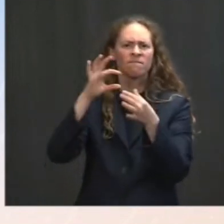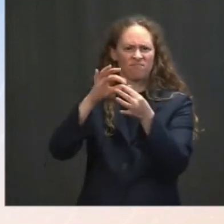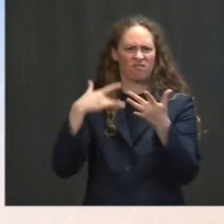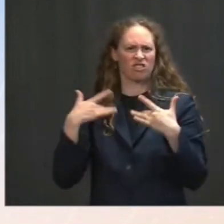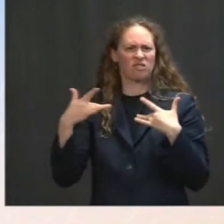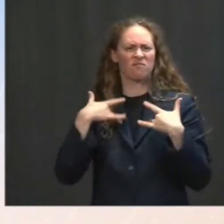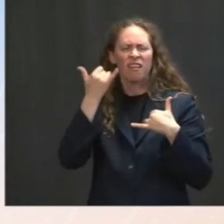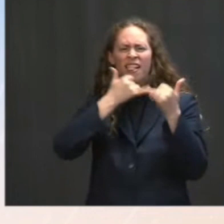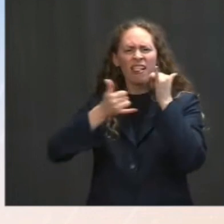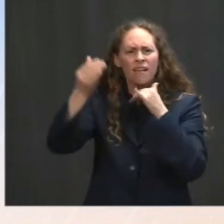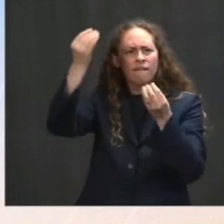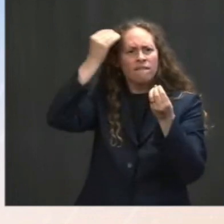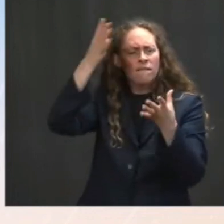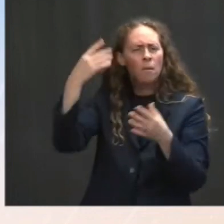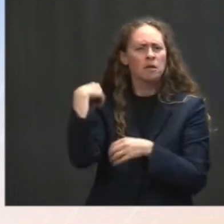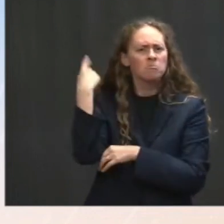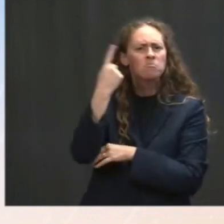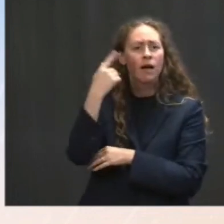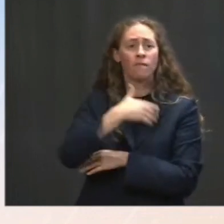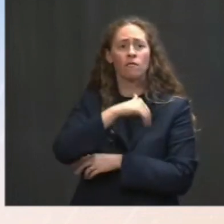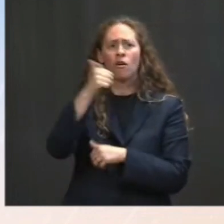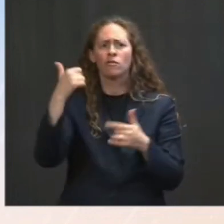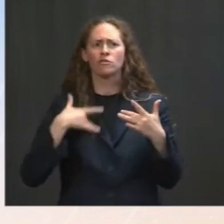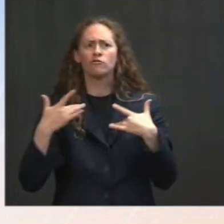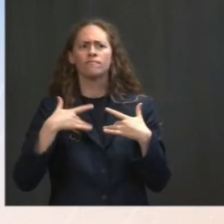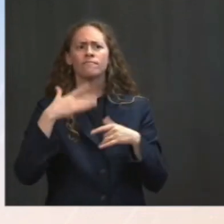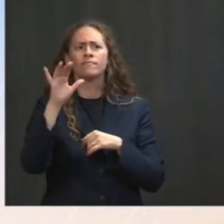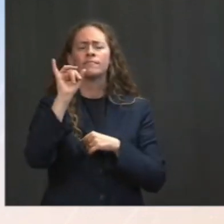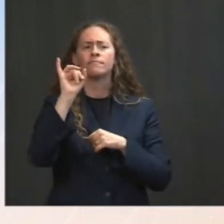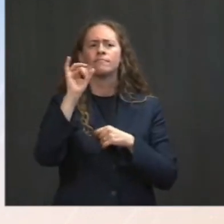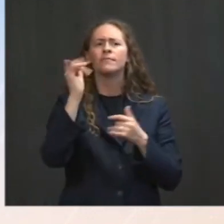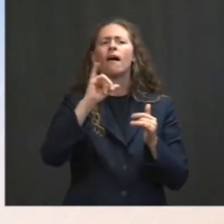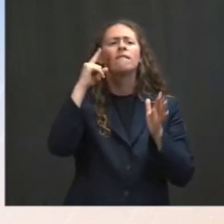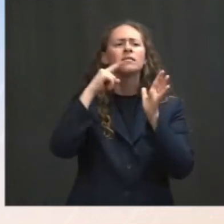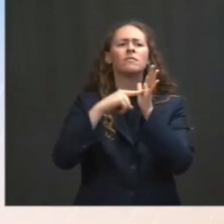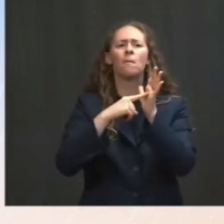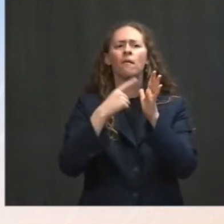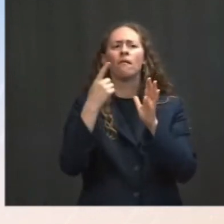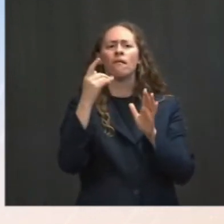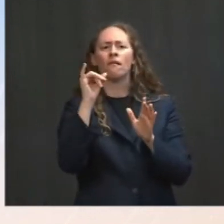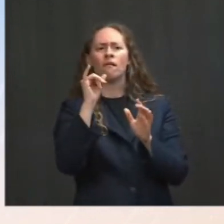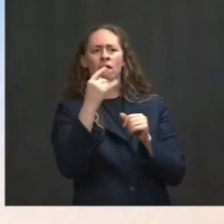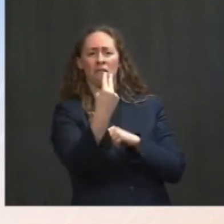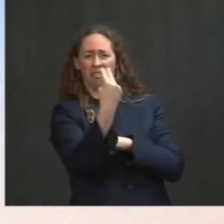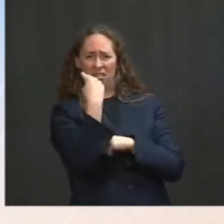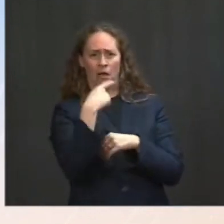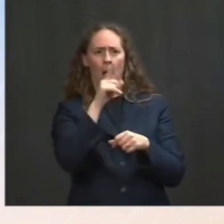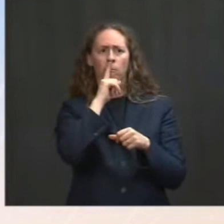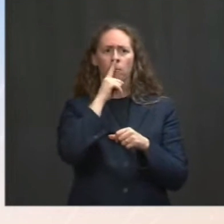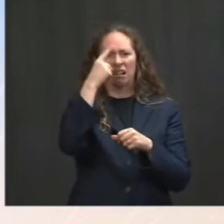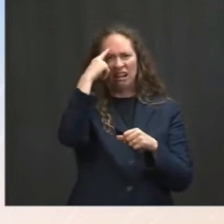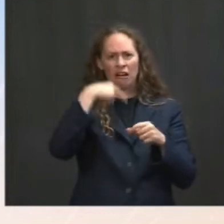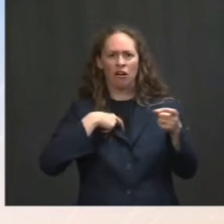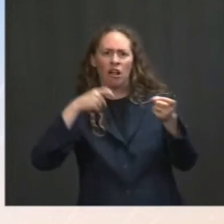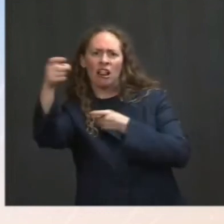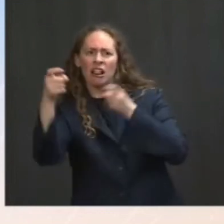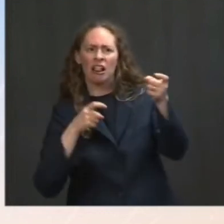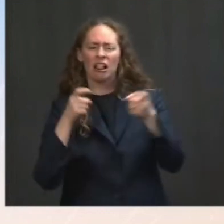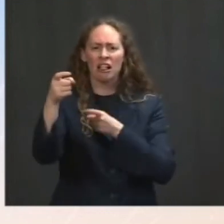there at all a concern that that could backfire and further contribute to politicization? And is there anything that you can do to prevent that at this point? Well,